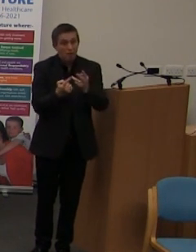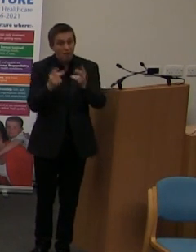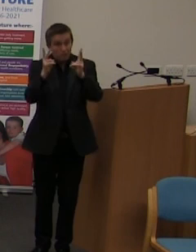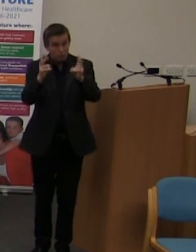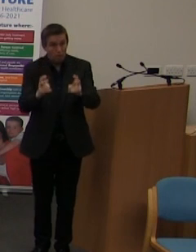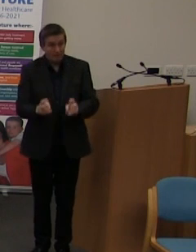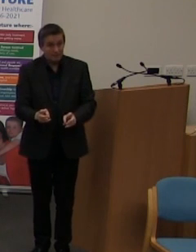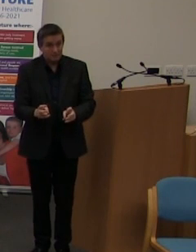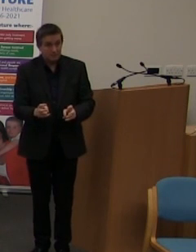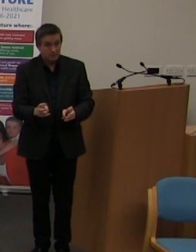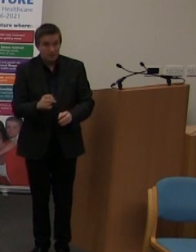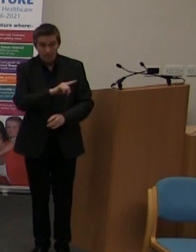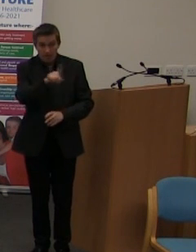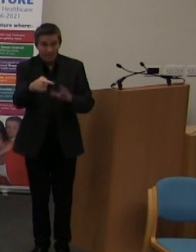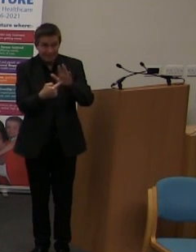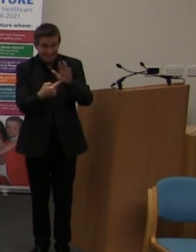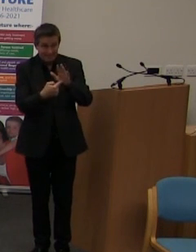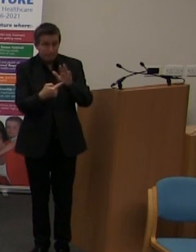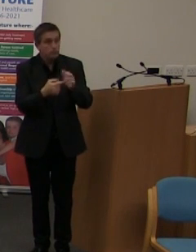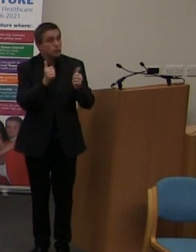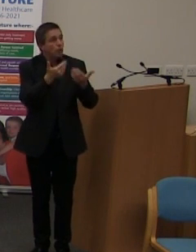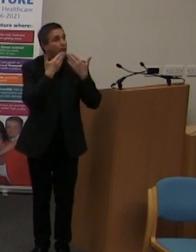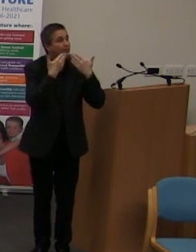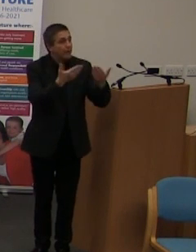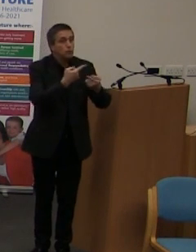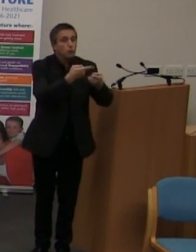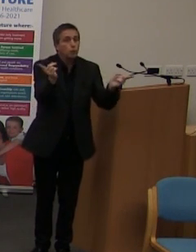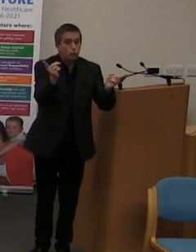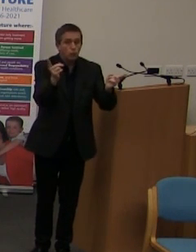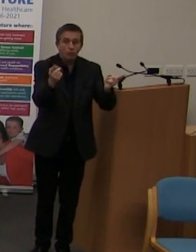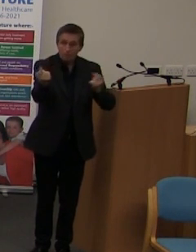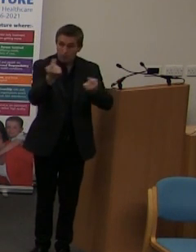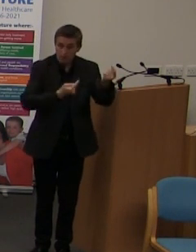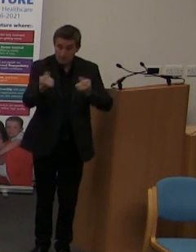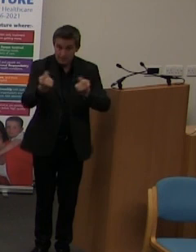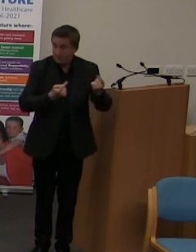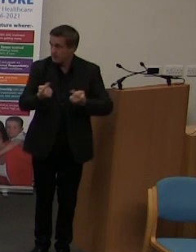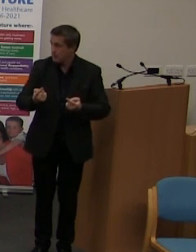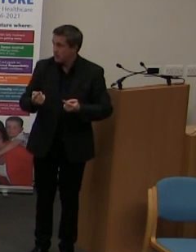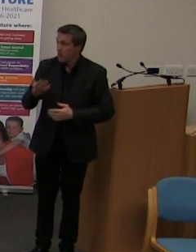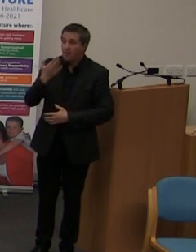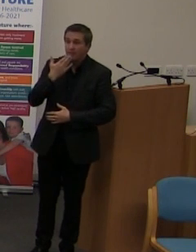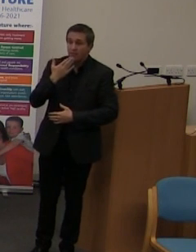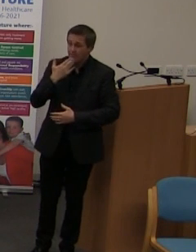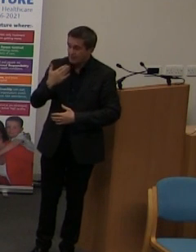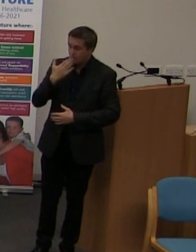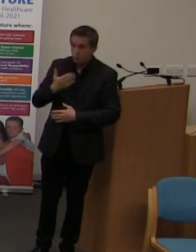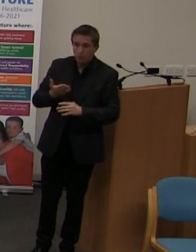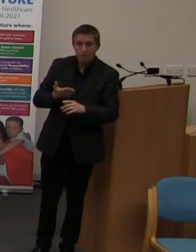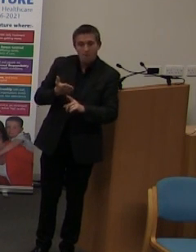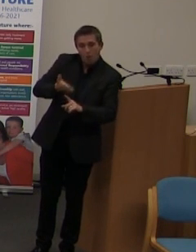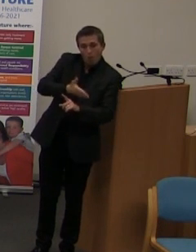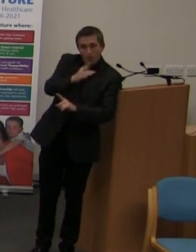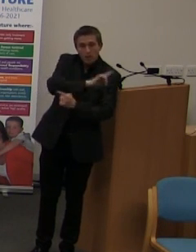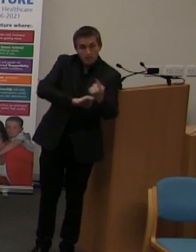of work that we're taking forward. So thank you for coming today. Thank you though to everyone who's attended all the different meetings that we've had